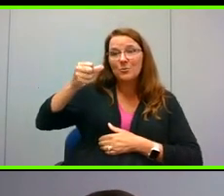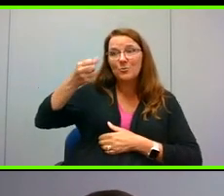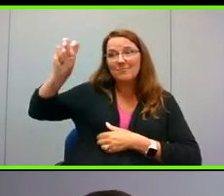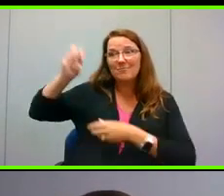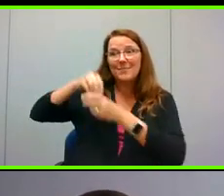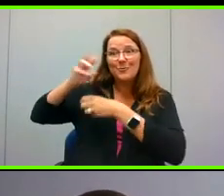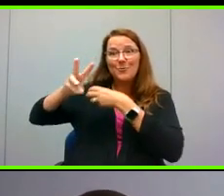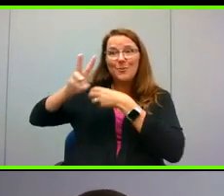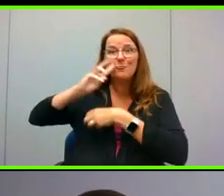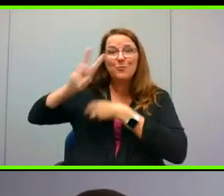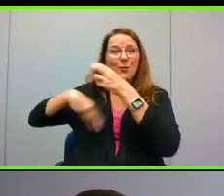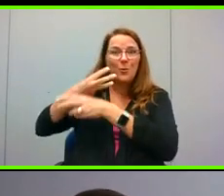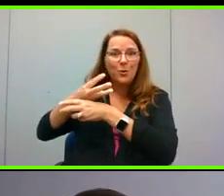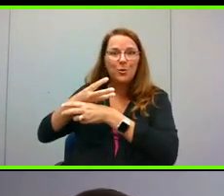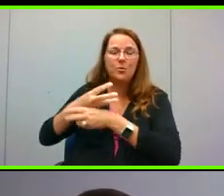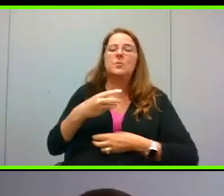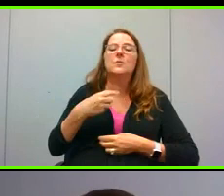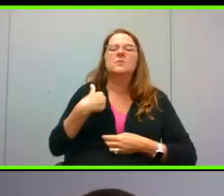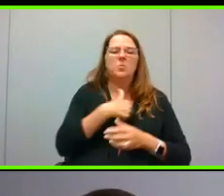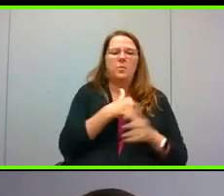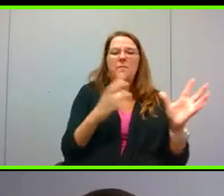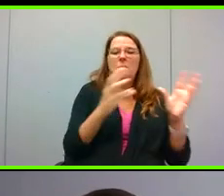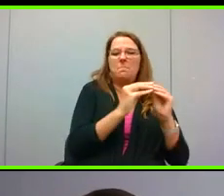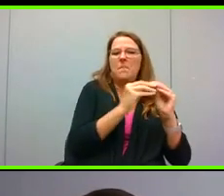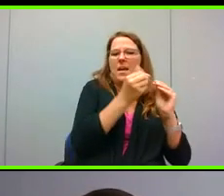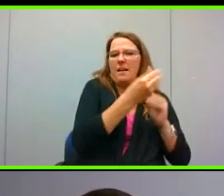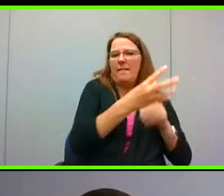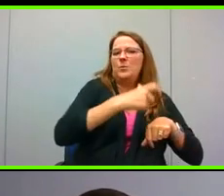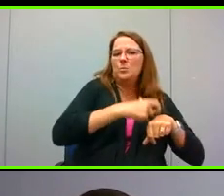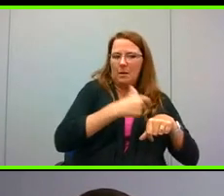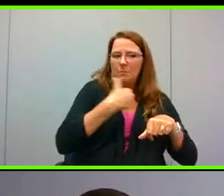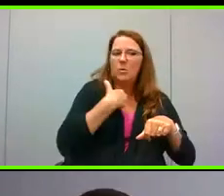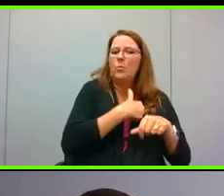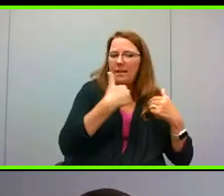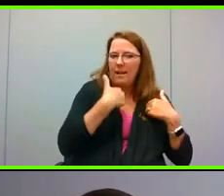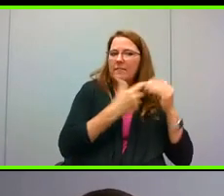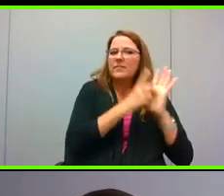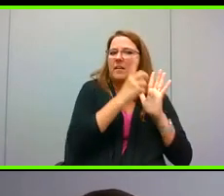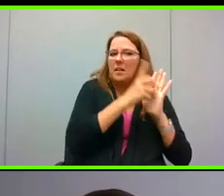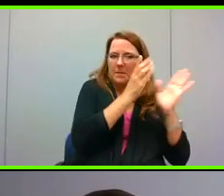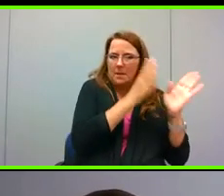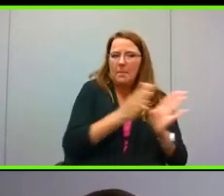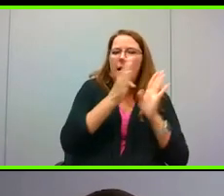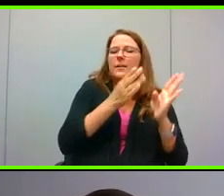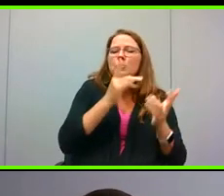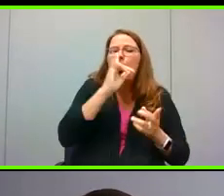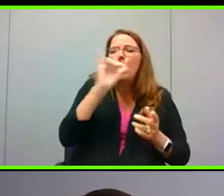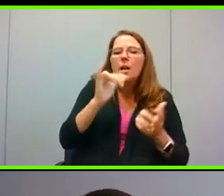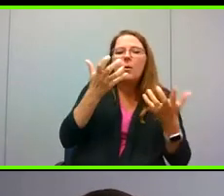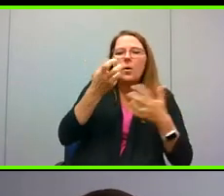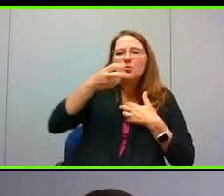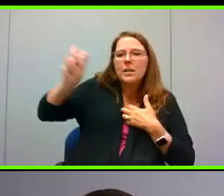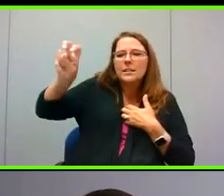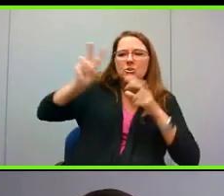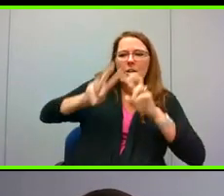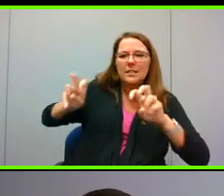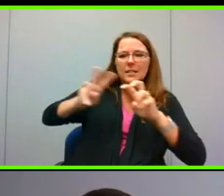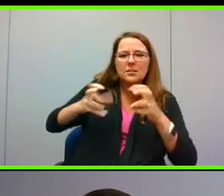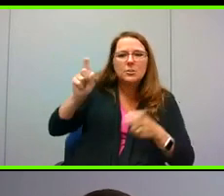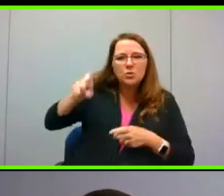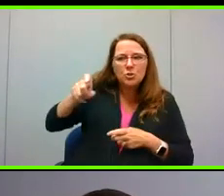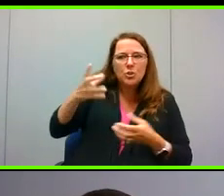we've met a couple of times. We've got a plan moving forward to really look at what transition assessment should and could look like, and really trying to